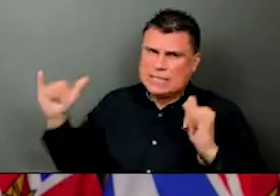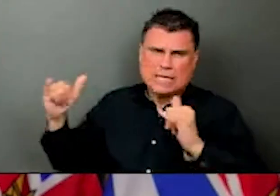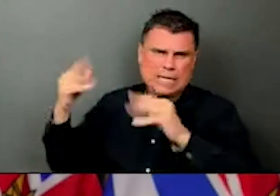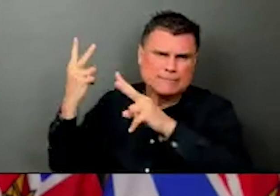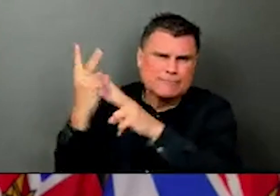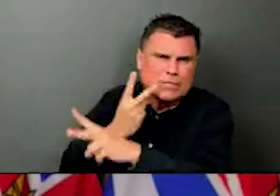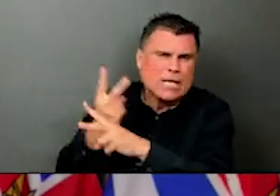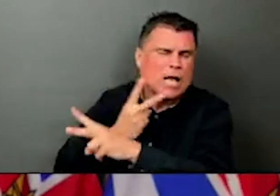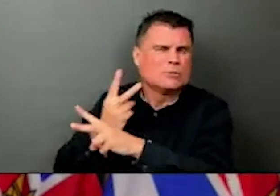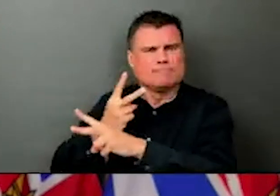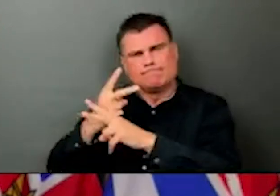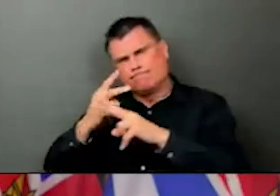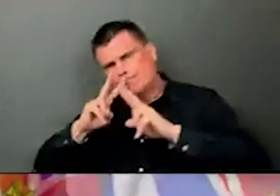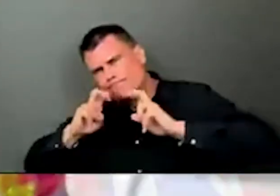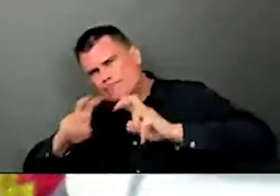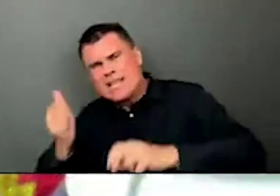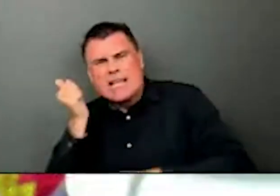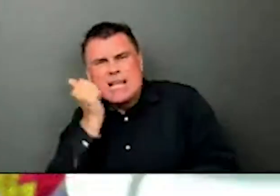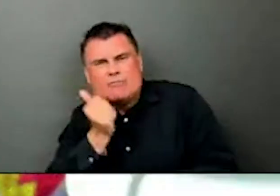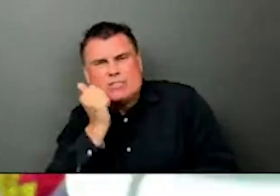Dr. Gustafson in Vancouver.